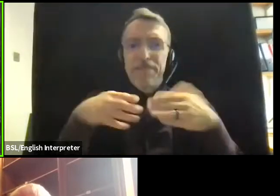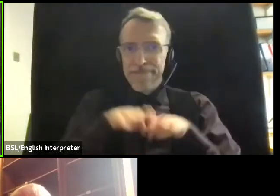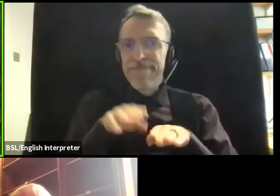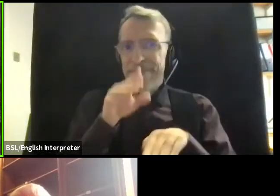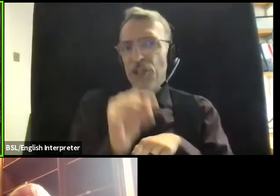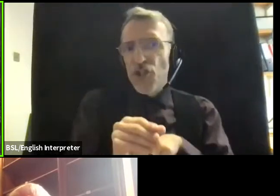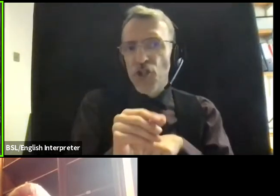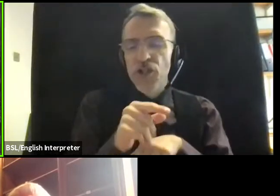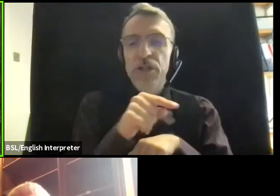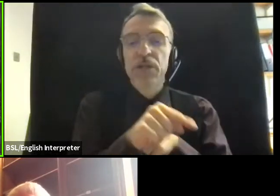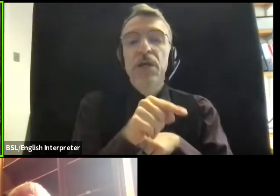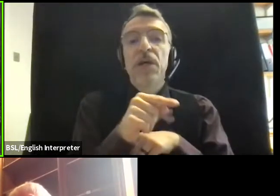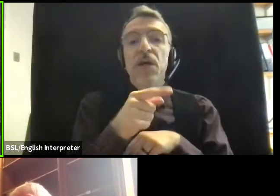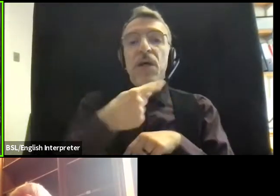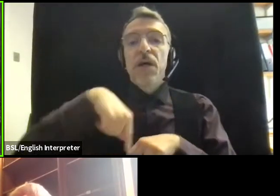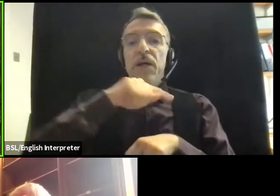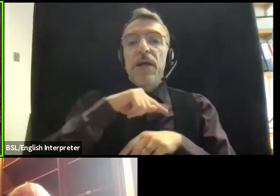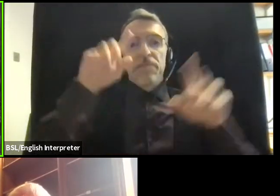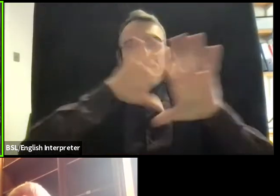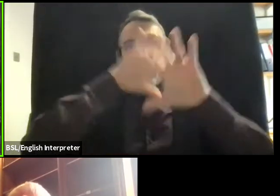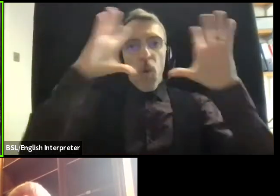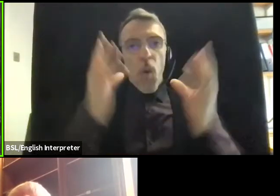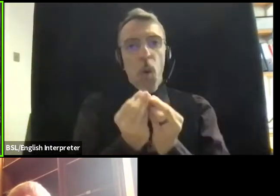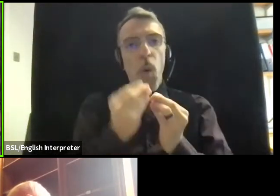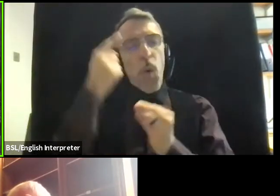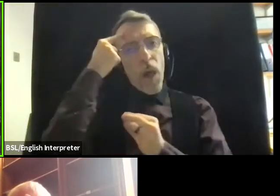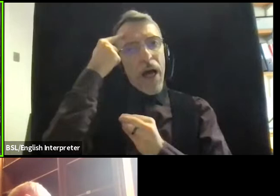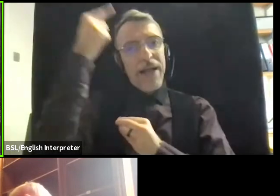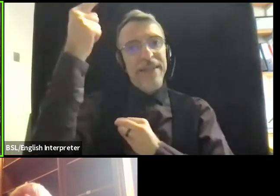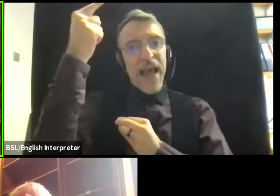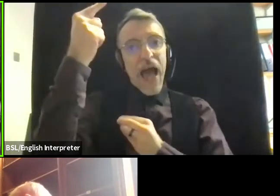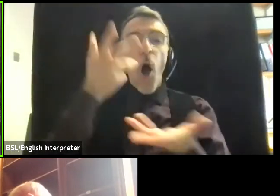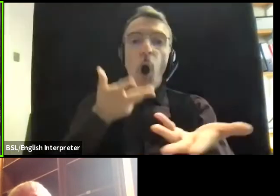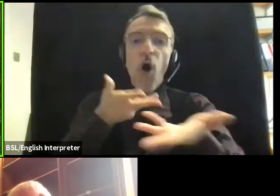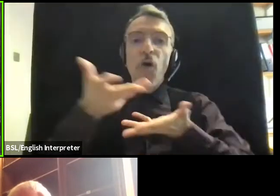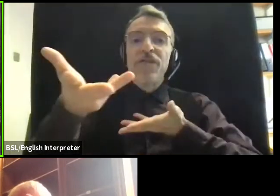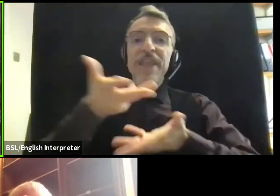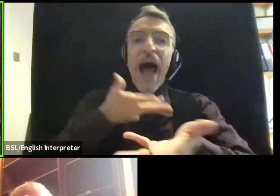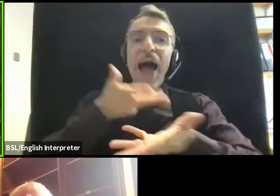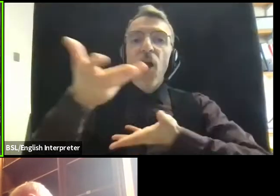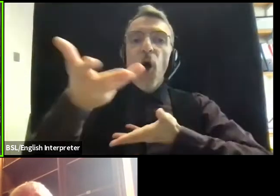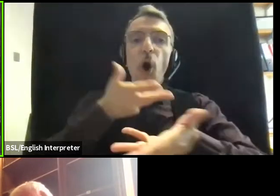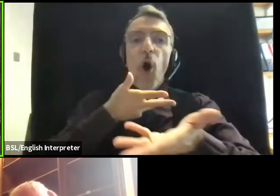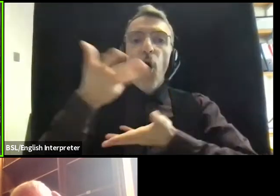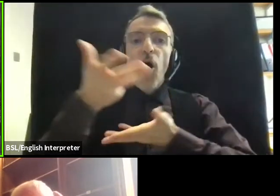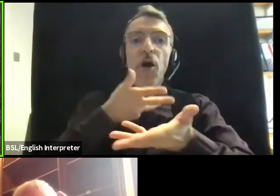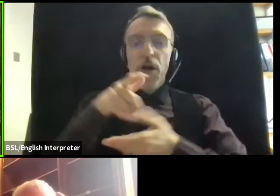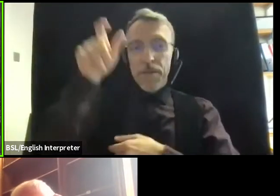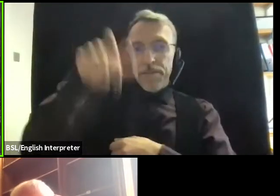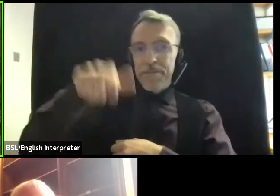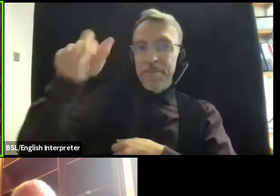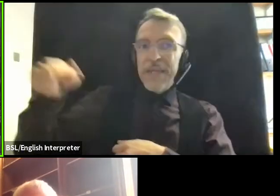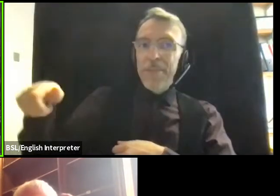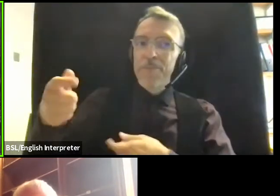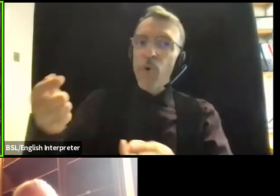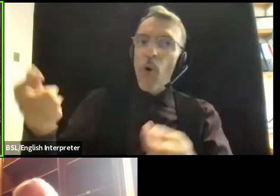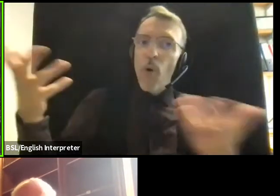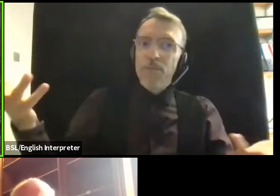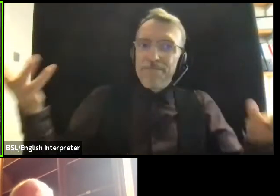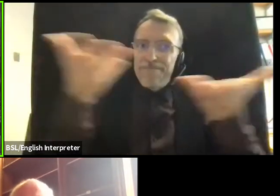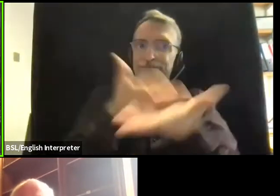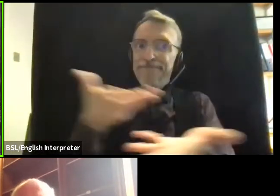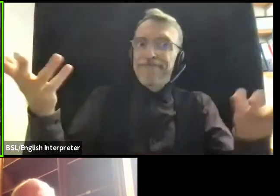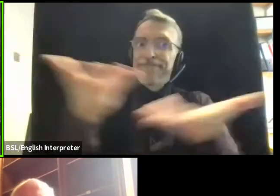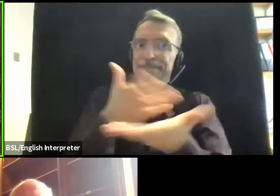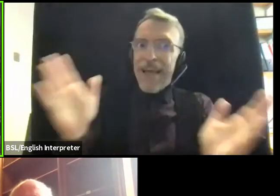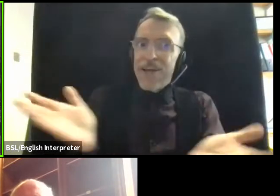to do with the whole idea of dialogues, of bringing people into dialogue with each other.